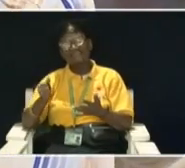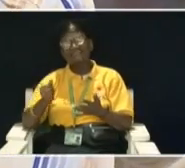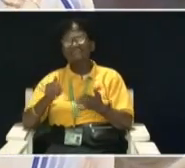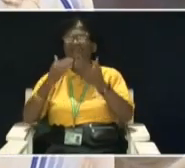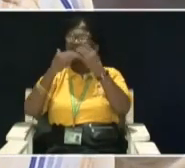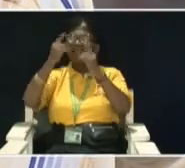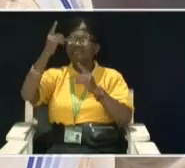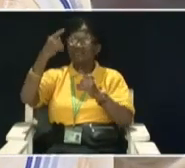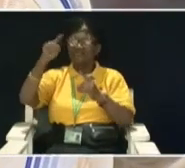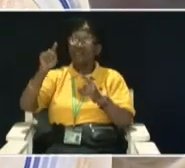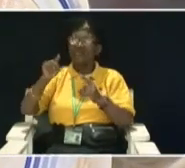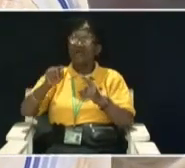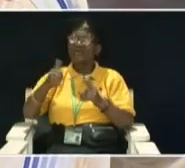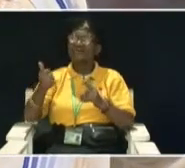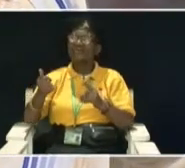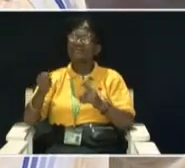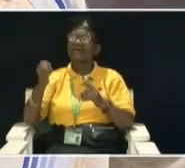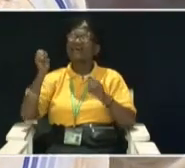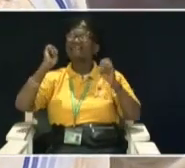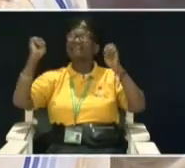Thank you for another Easter season.